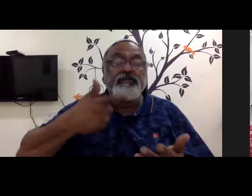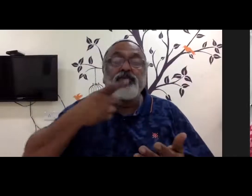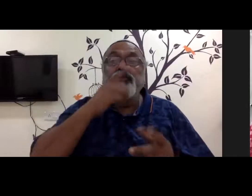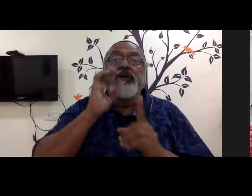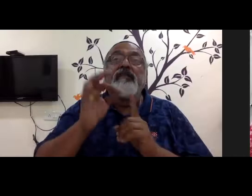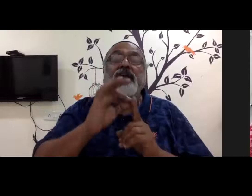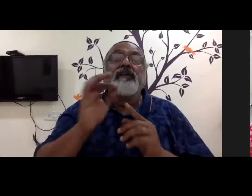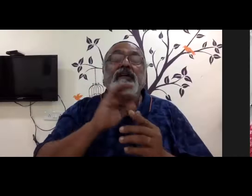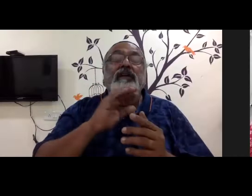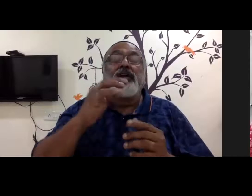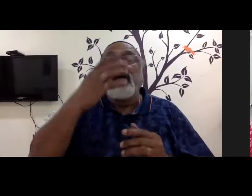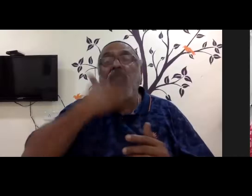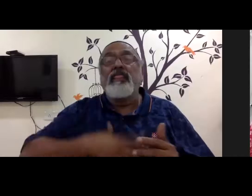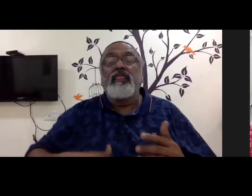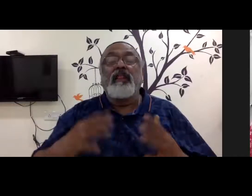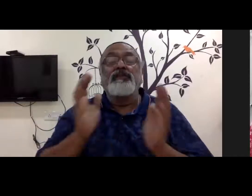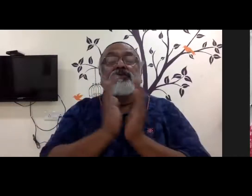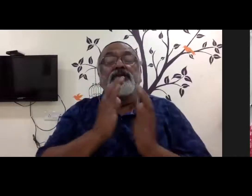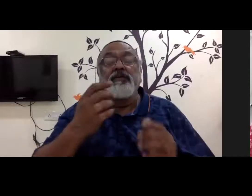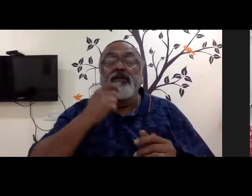health insurance companies.